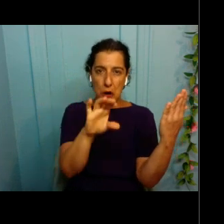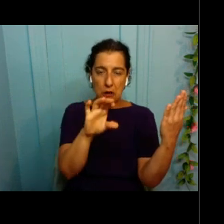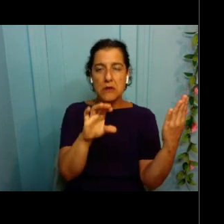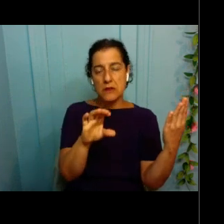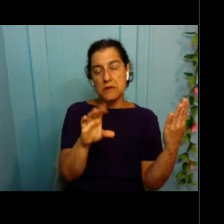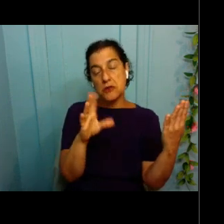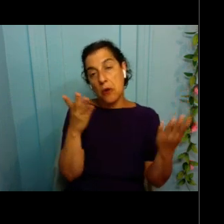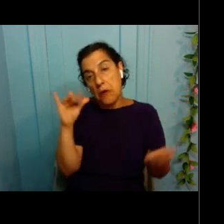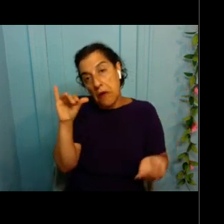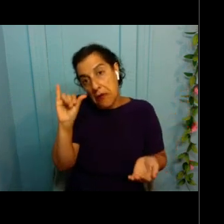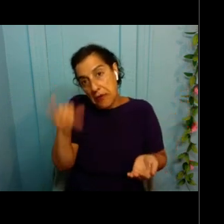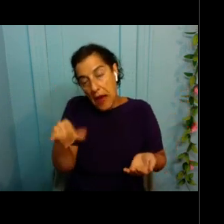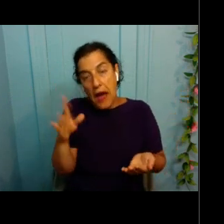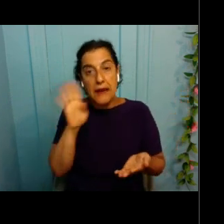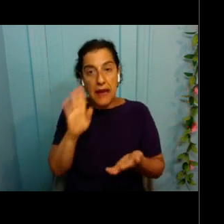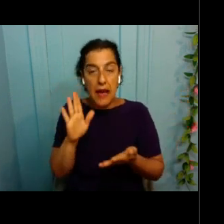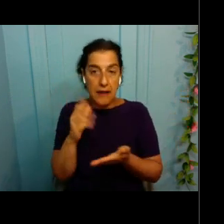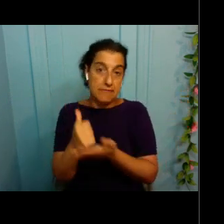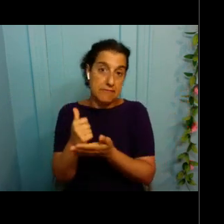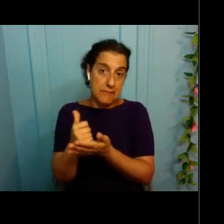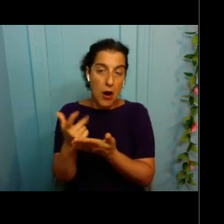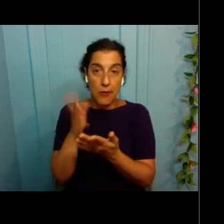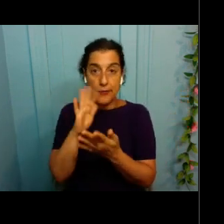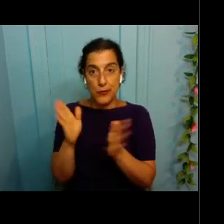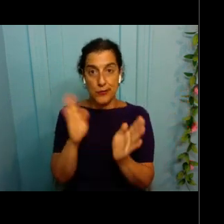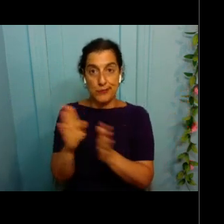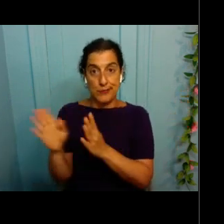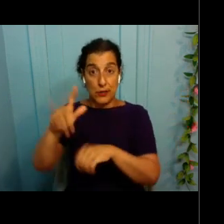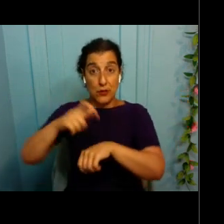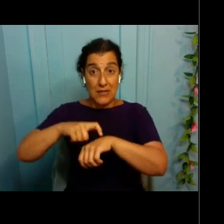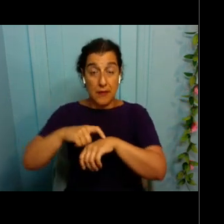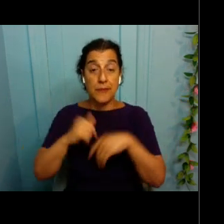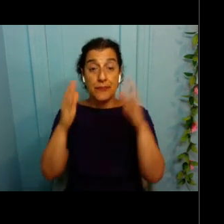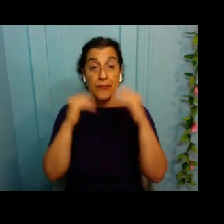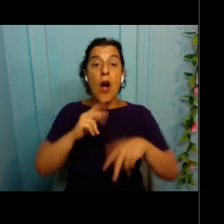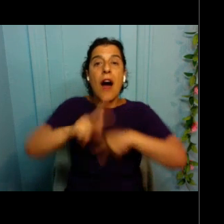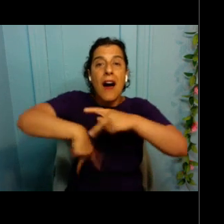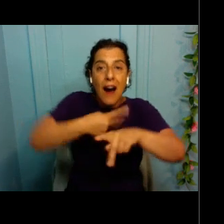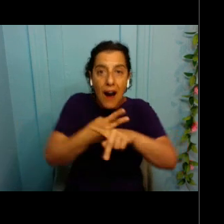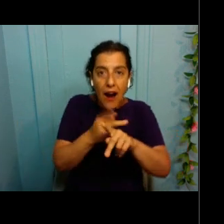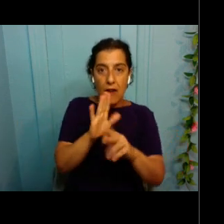as crucial for you. The nature of the course matters. We